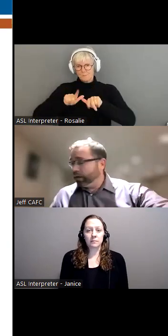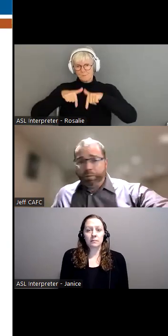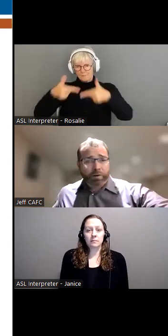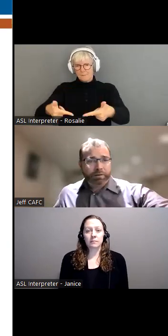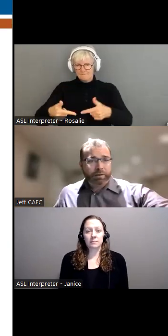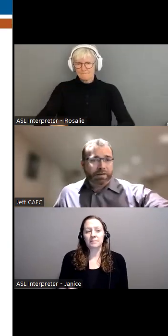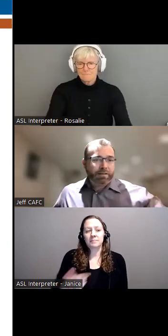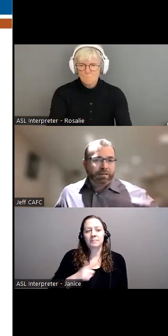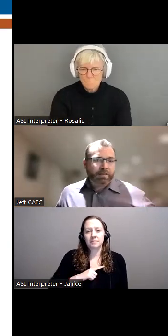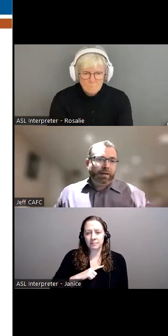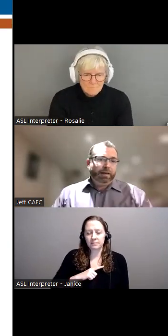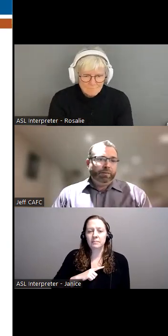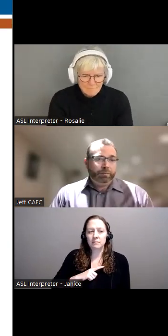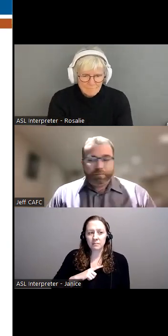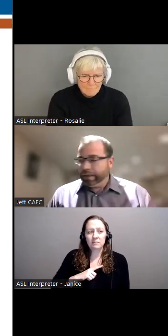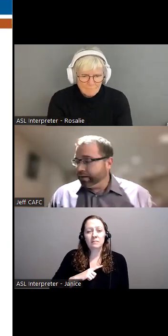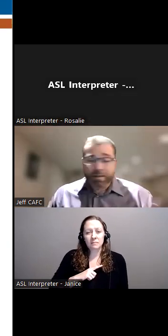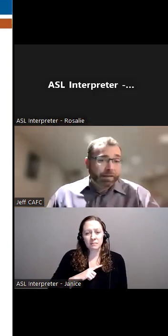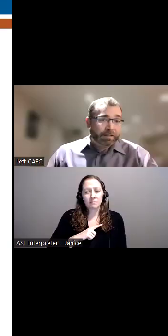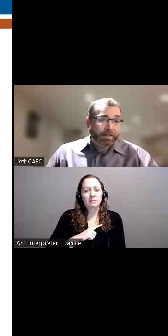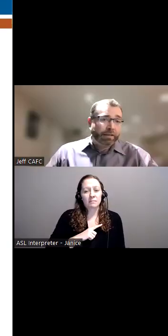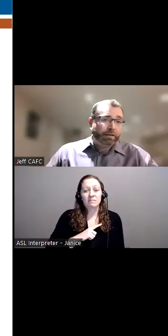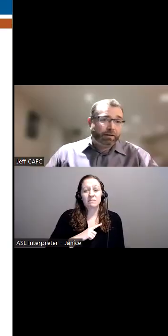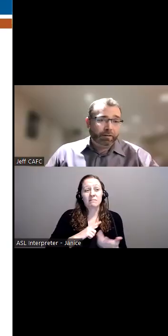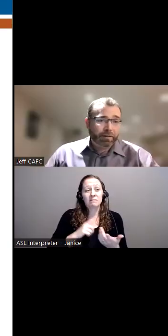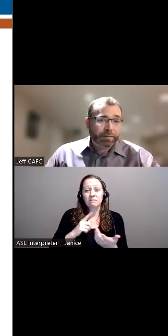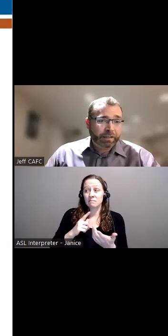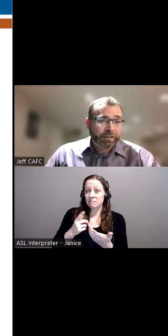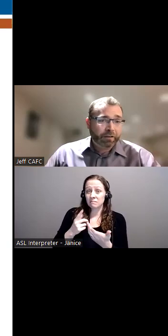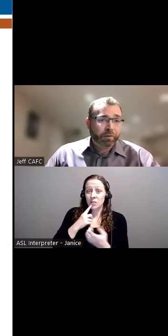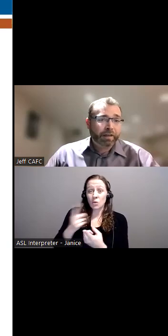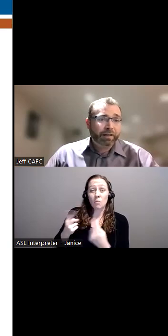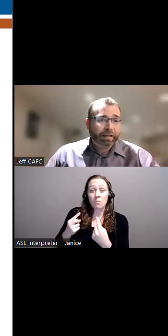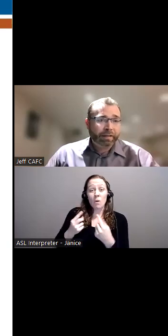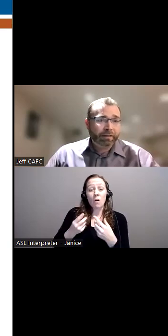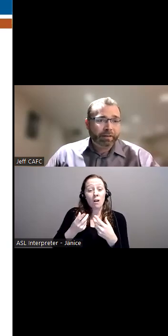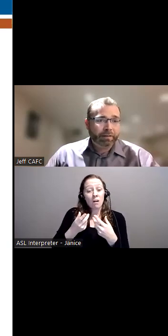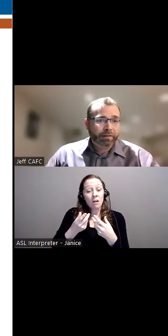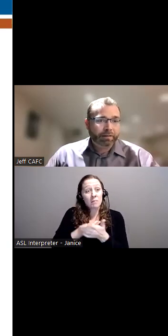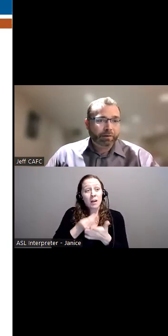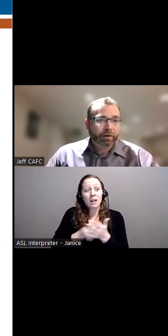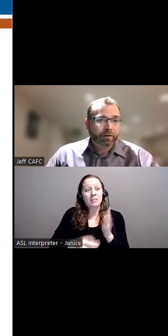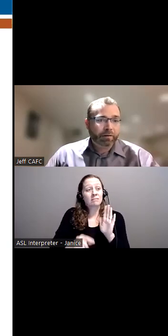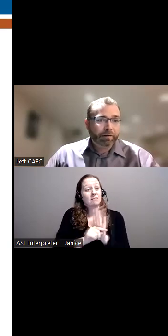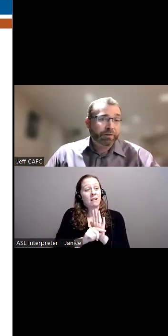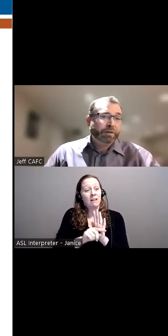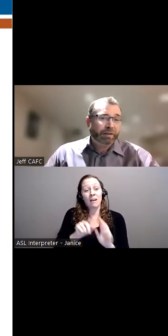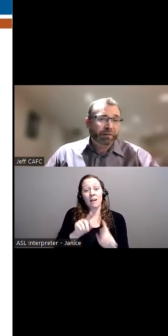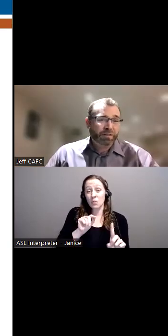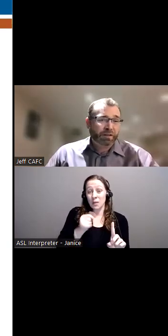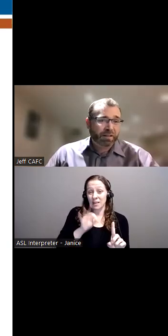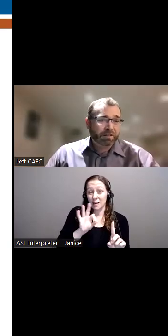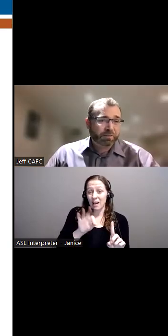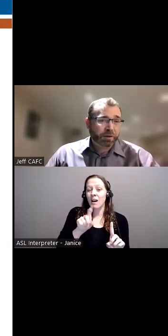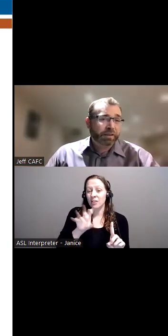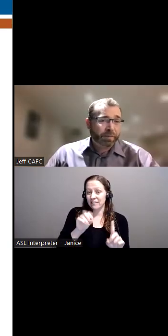Now, reported losses, and as you can see on, on this page here, 2019, you know, 150 million